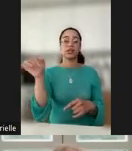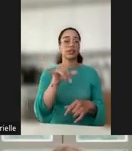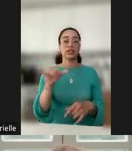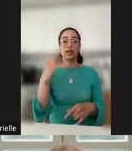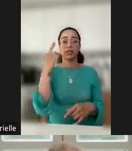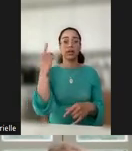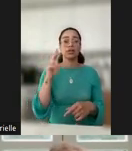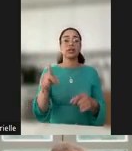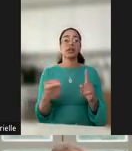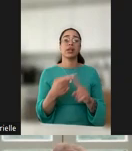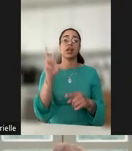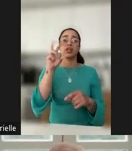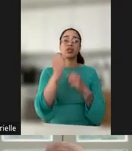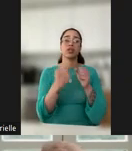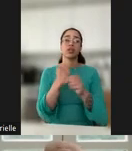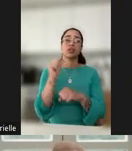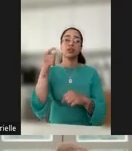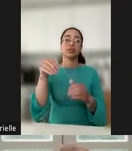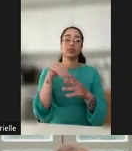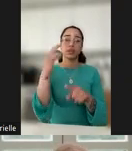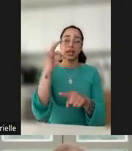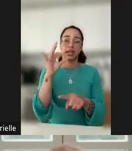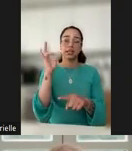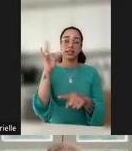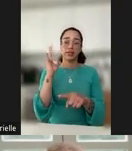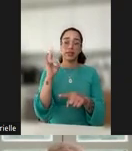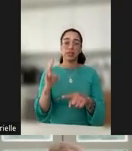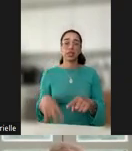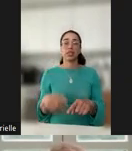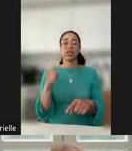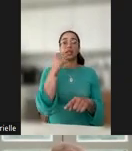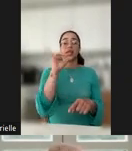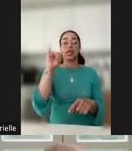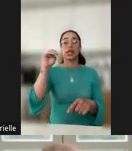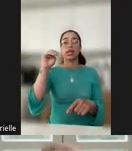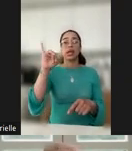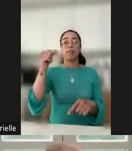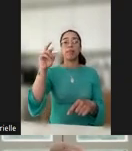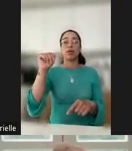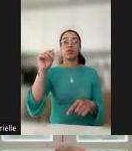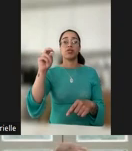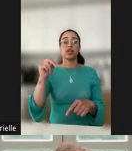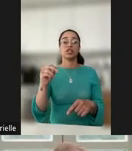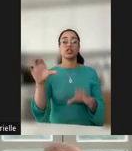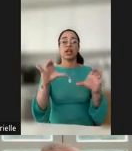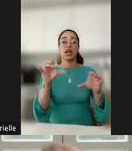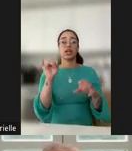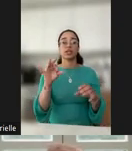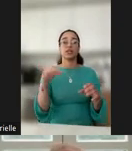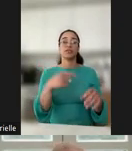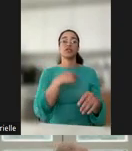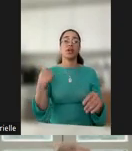then 30 years later, 1917, the Immigration Act banning Chinese, Asian